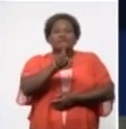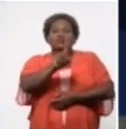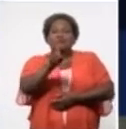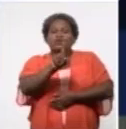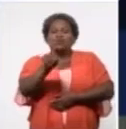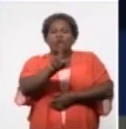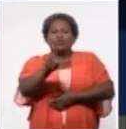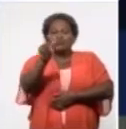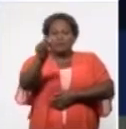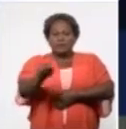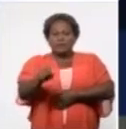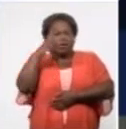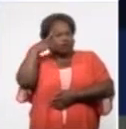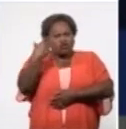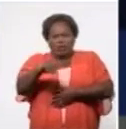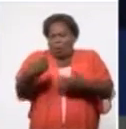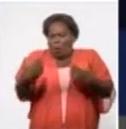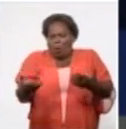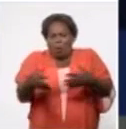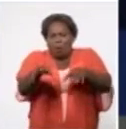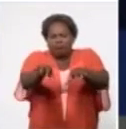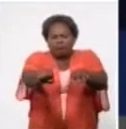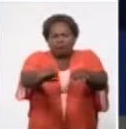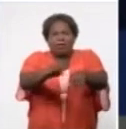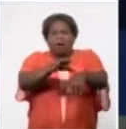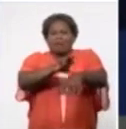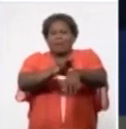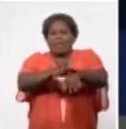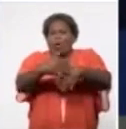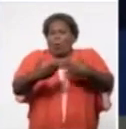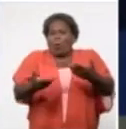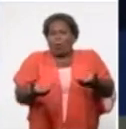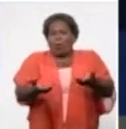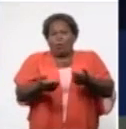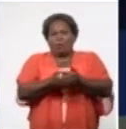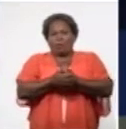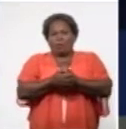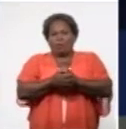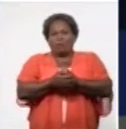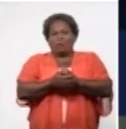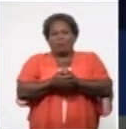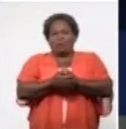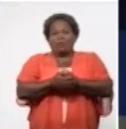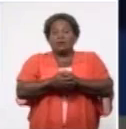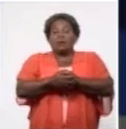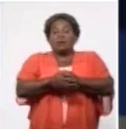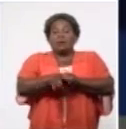which represents 54.6%. And in the last 15 days,